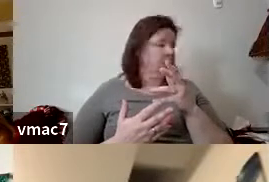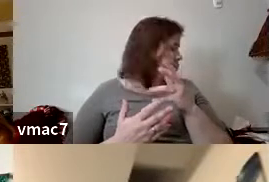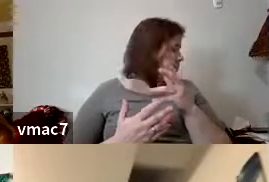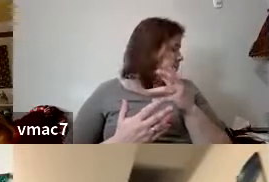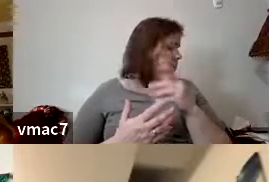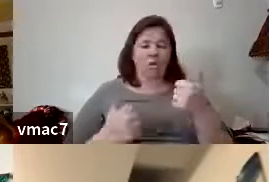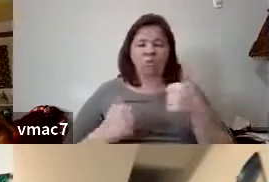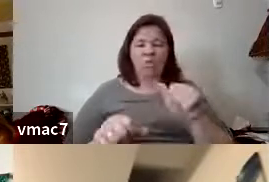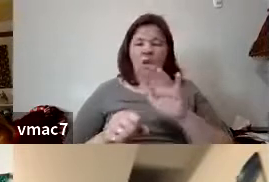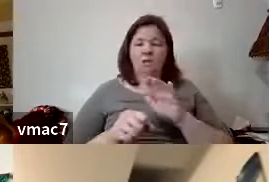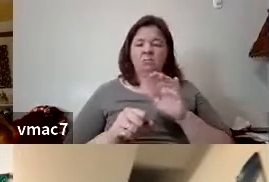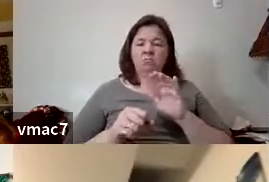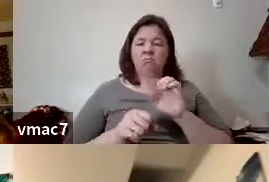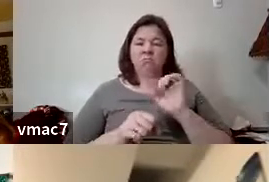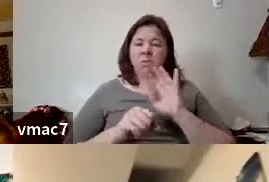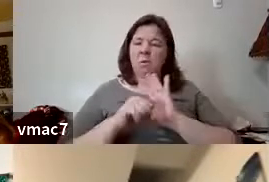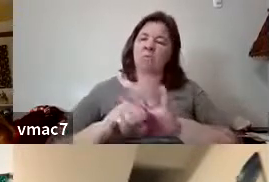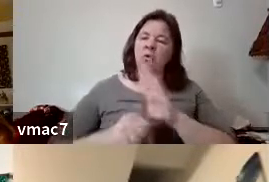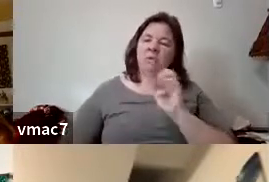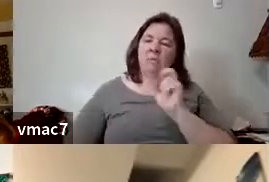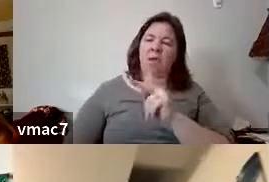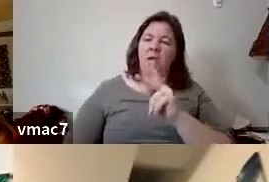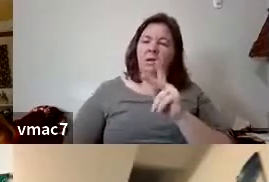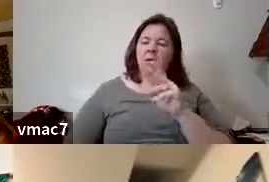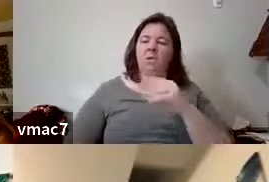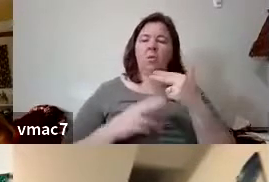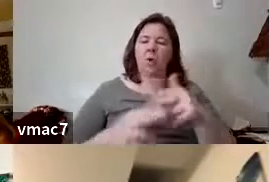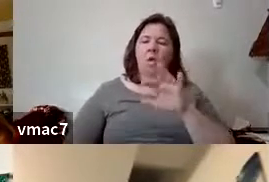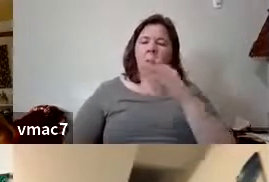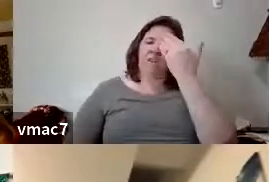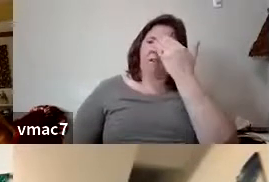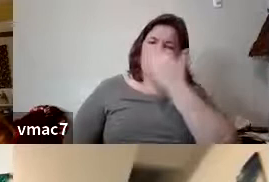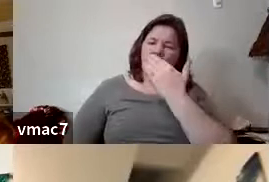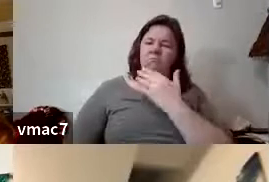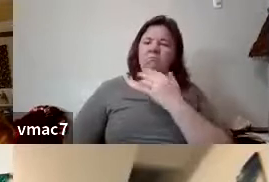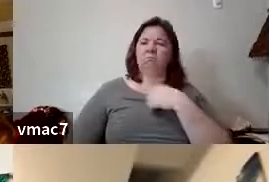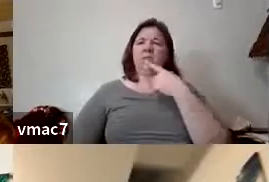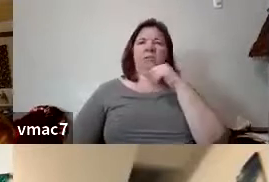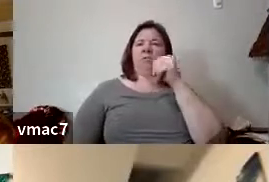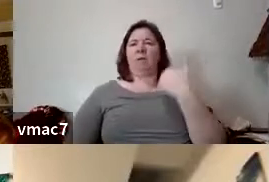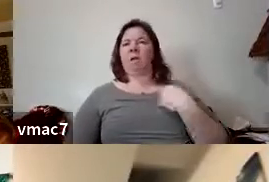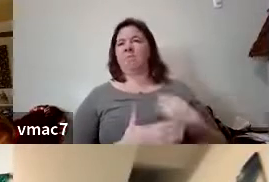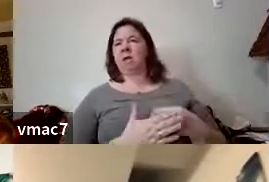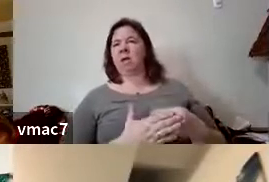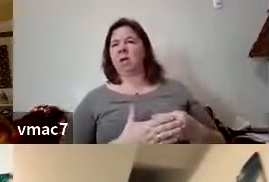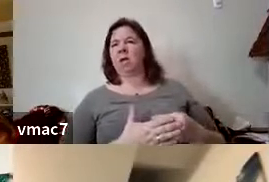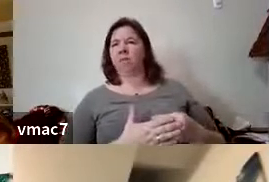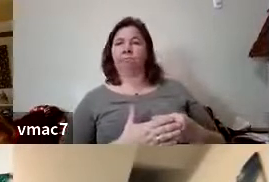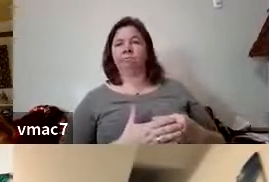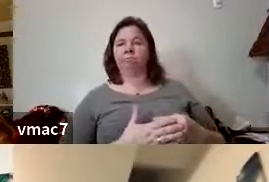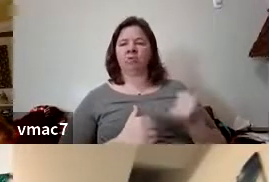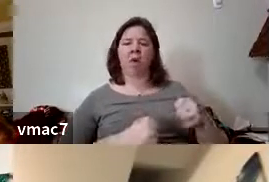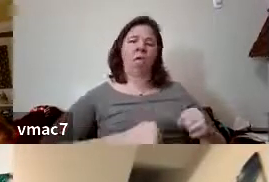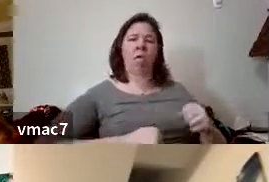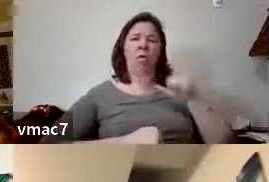they try to push back, and we call it a front, when they front that they don't have the money. They don't have